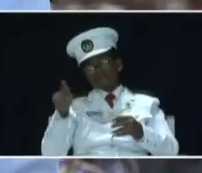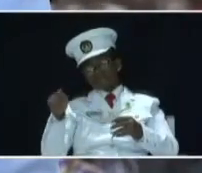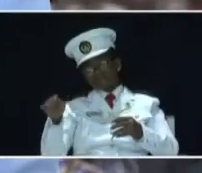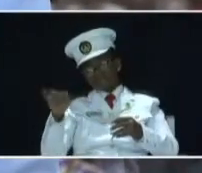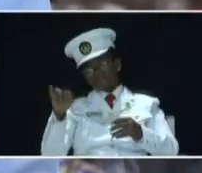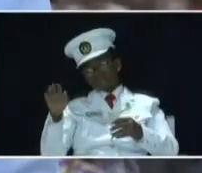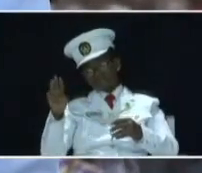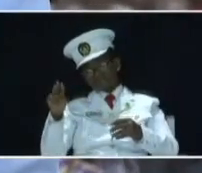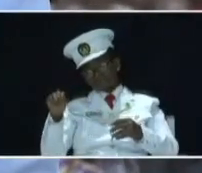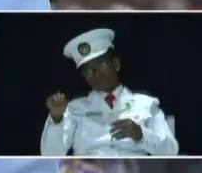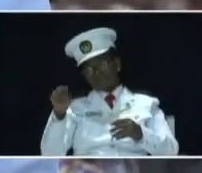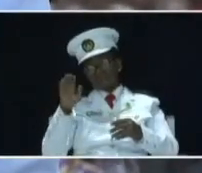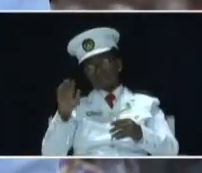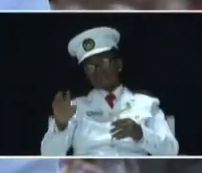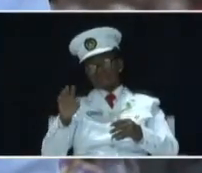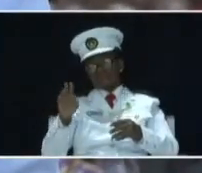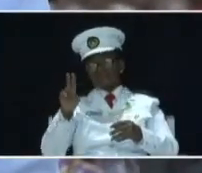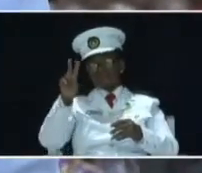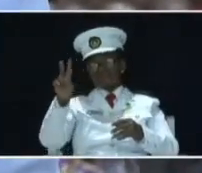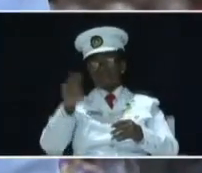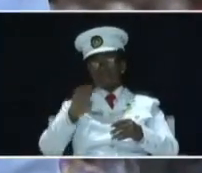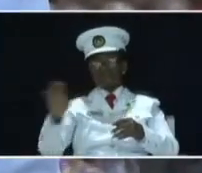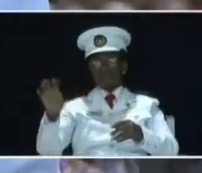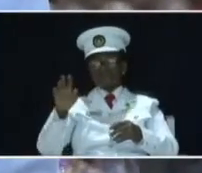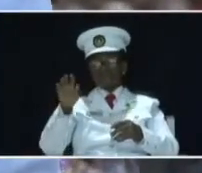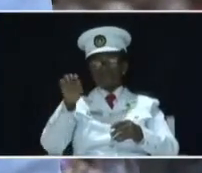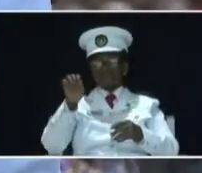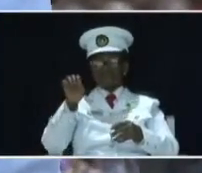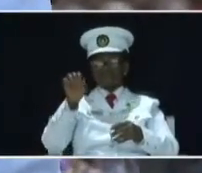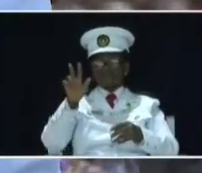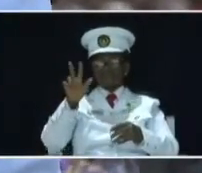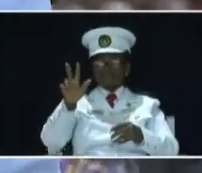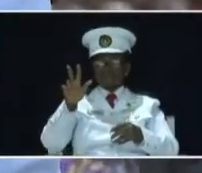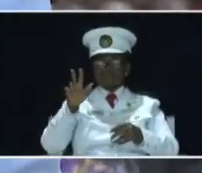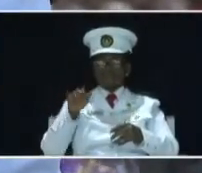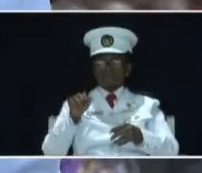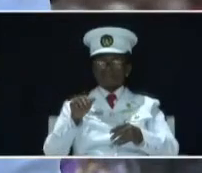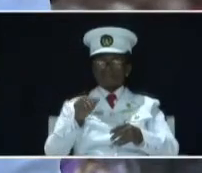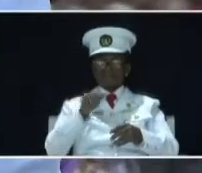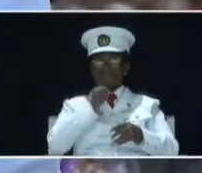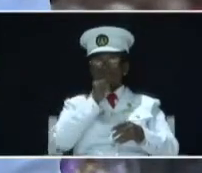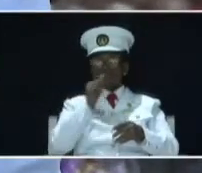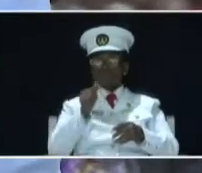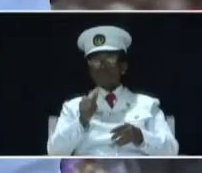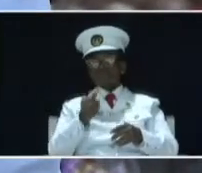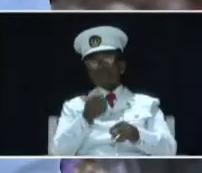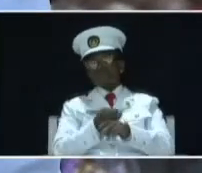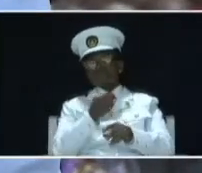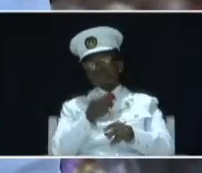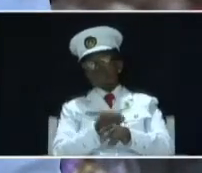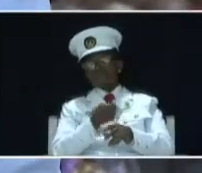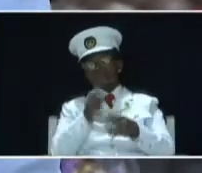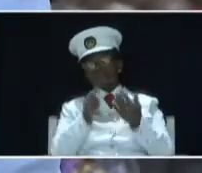3. 2 Timothy chapter 2 verse 3. Hardness, not hardship.